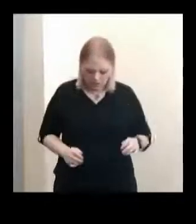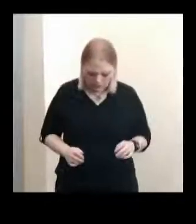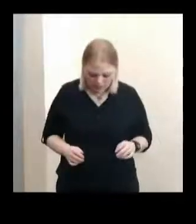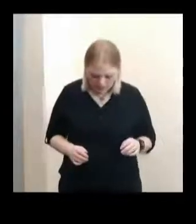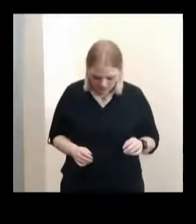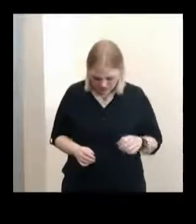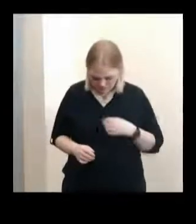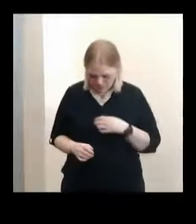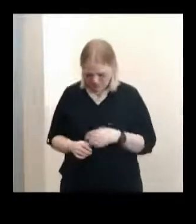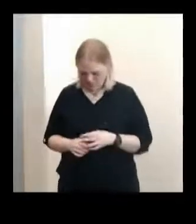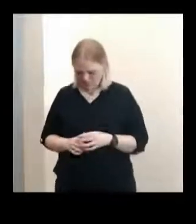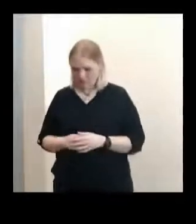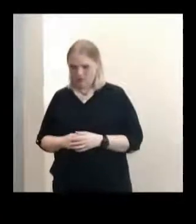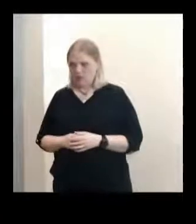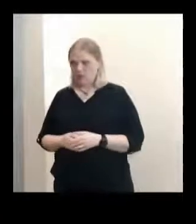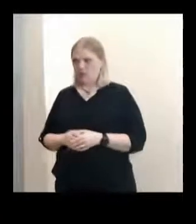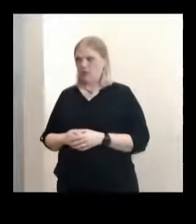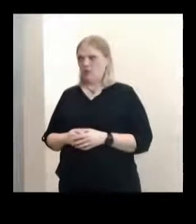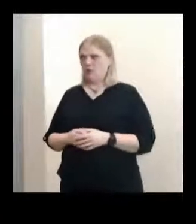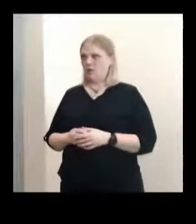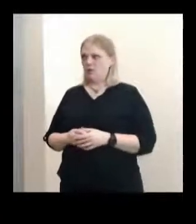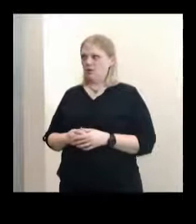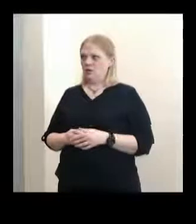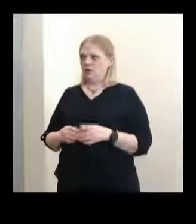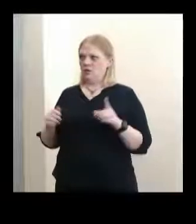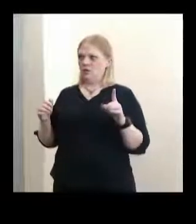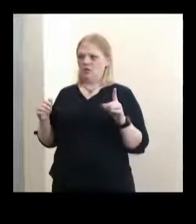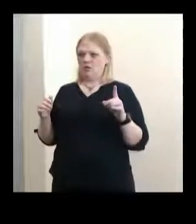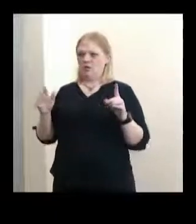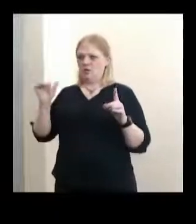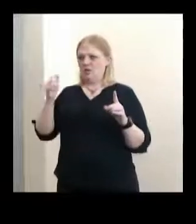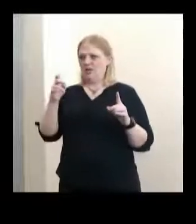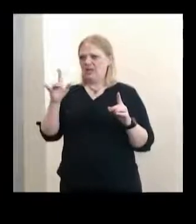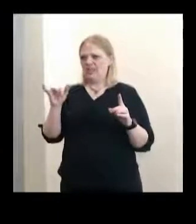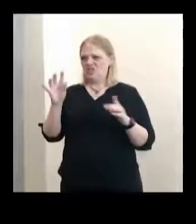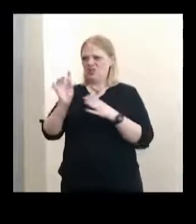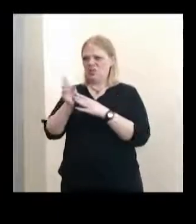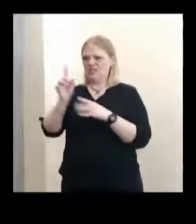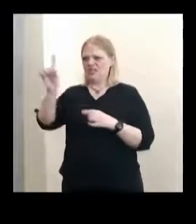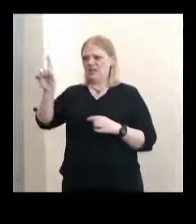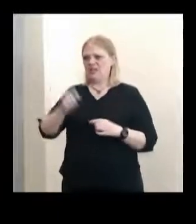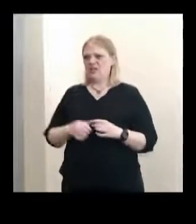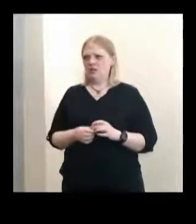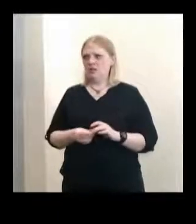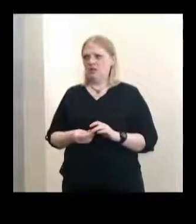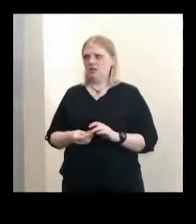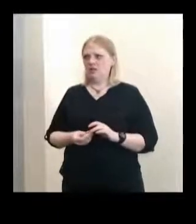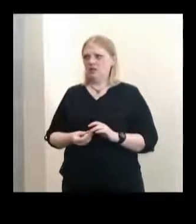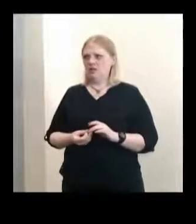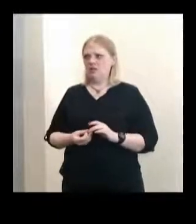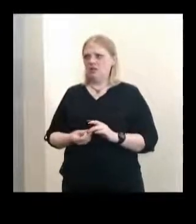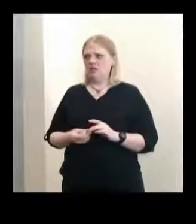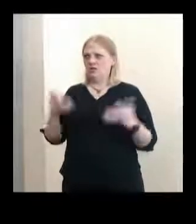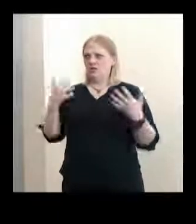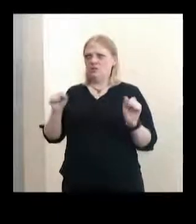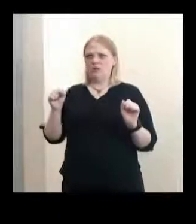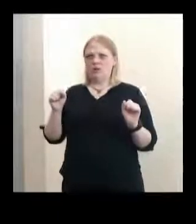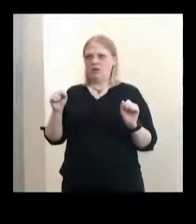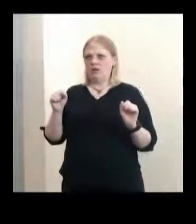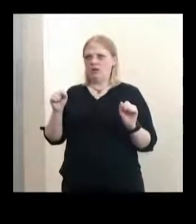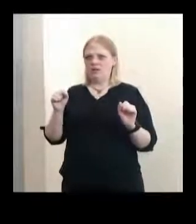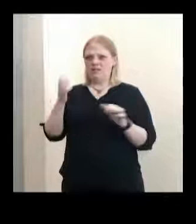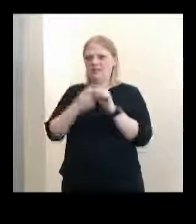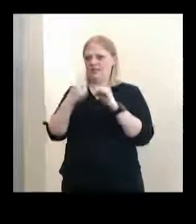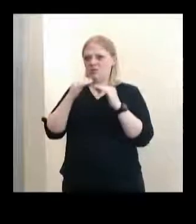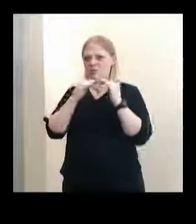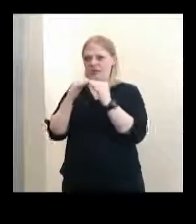County Executive, it's Ashley Rowe here. Ashley, if you could, I'll come to you in the second round. Okay, if you could, I'm trying to do give everyone equal